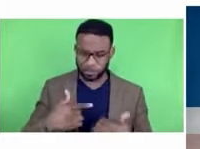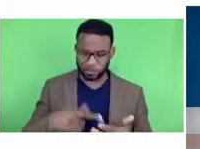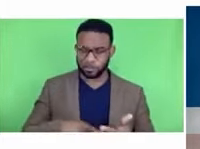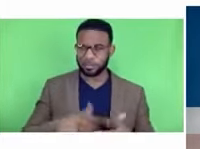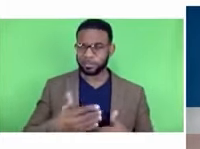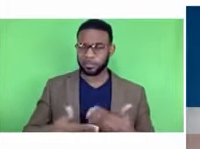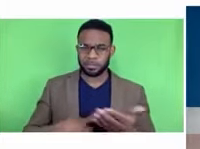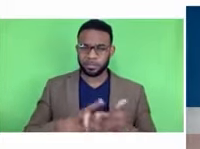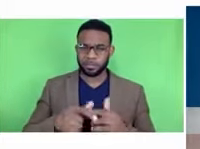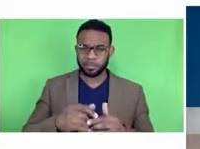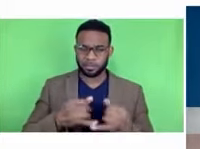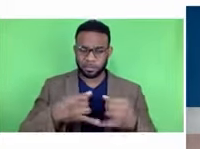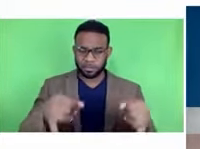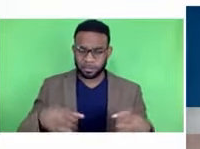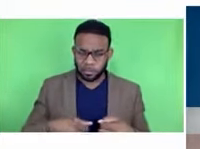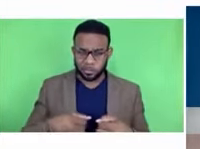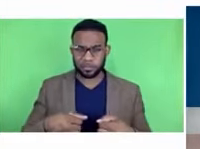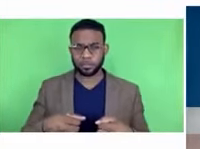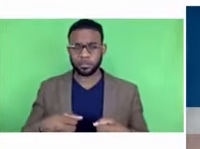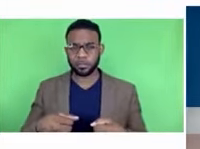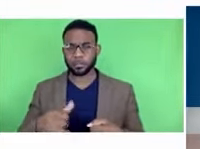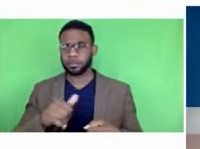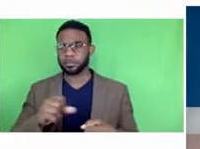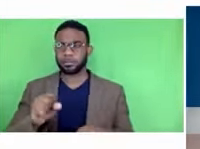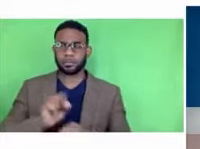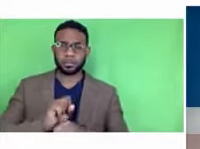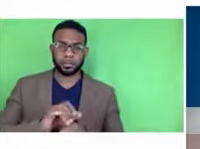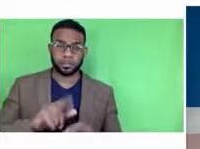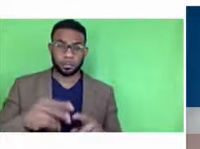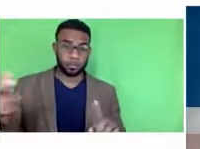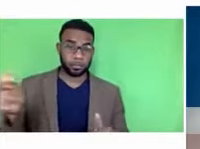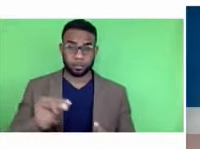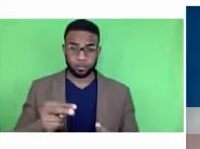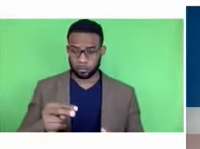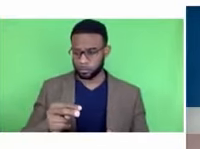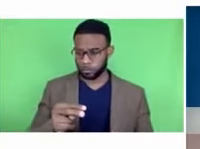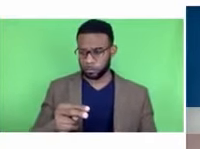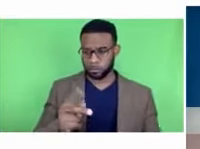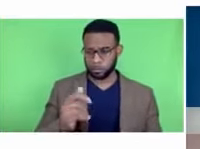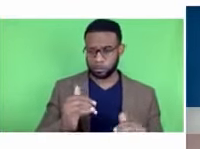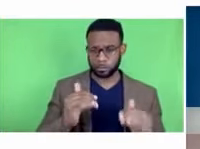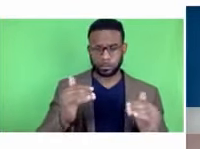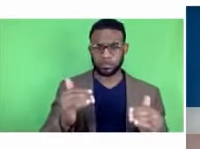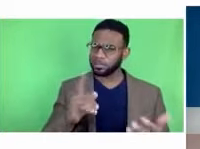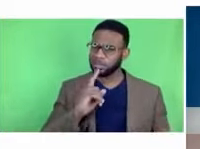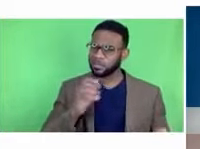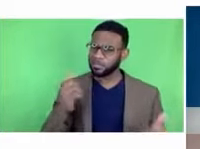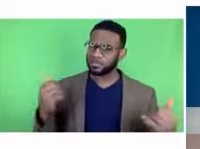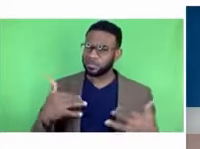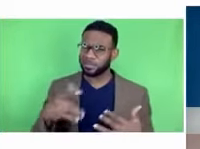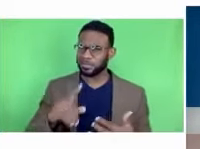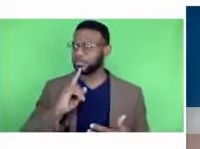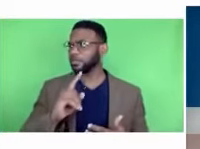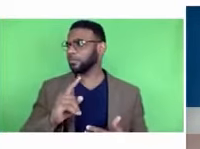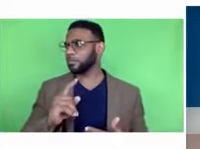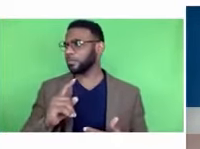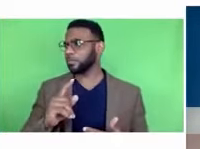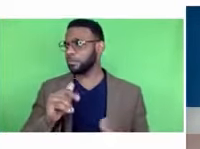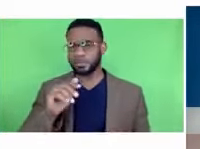conversation about boundaries and whatnot. As an employer, when you're looking at equitable hires, is there fear there? Is there